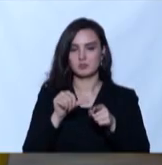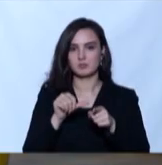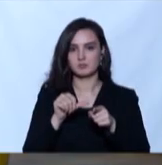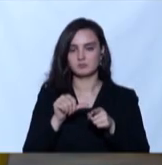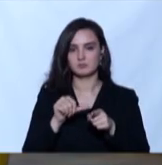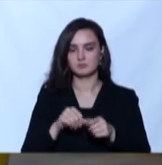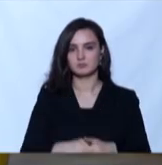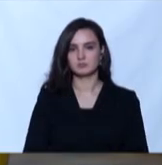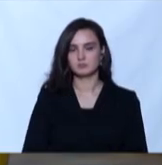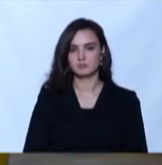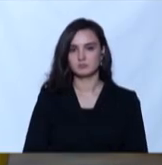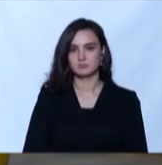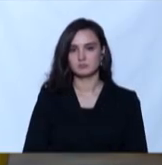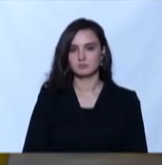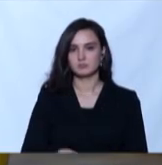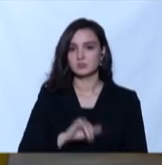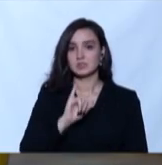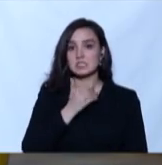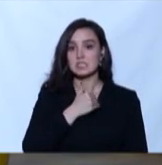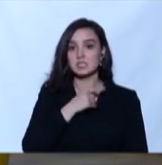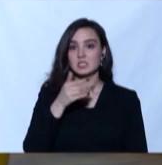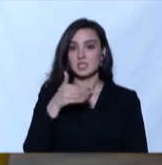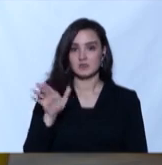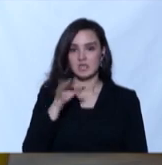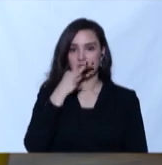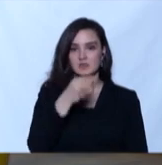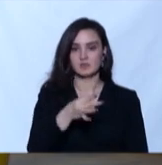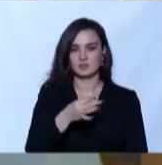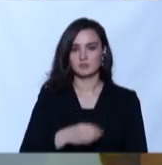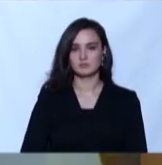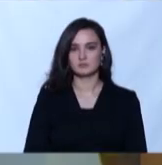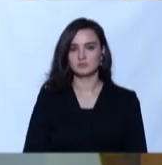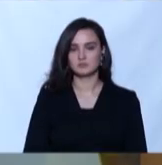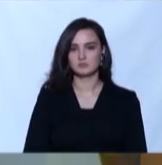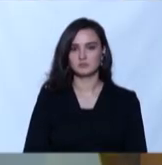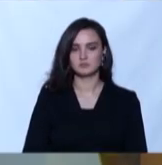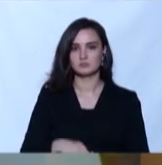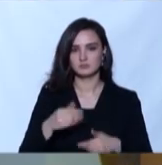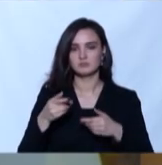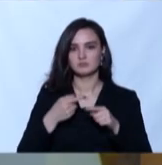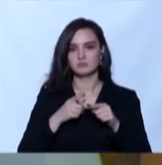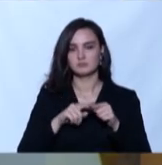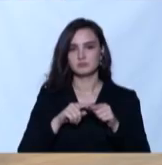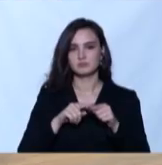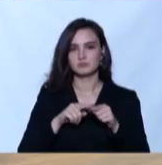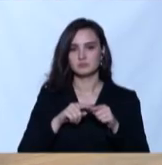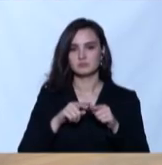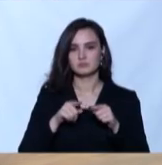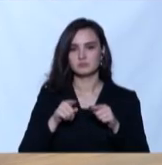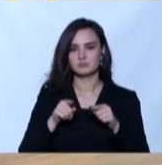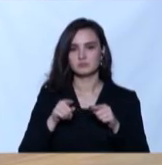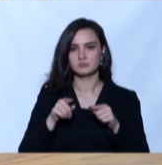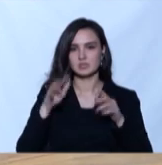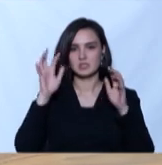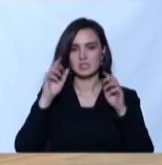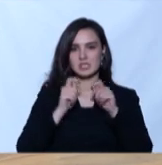heels three times and say where you want to go," she said. With a click, click, click, and a whirl and a twirl, through the air and over a